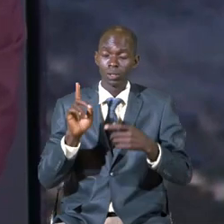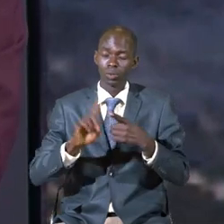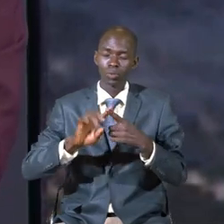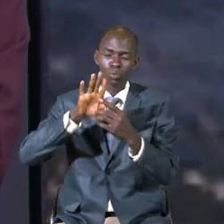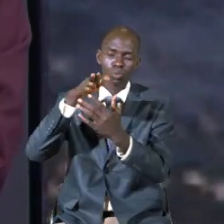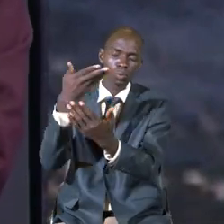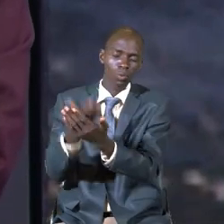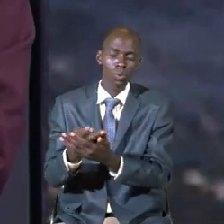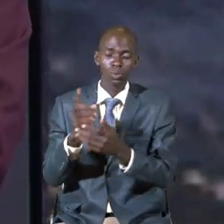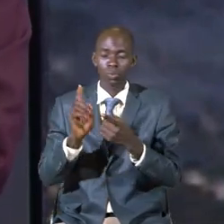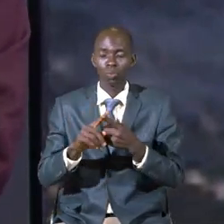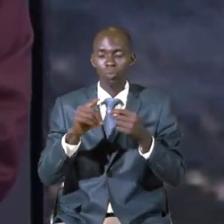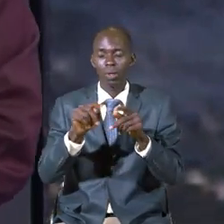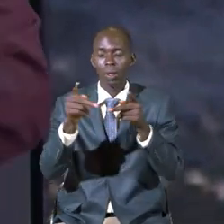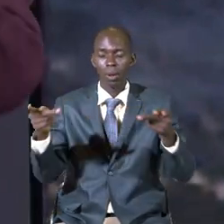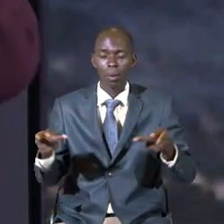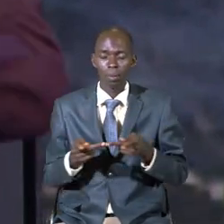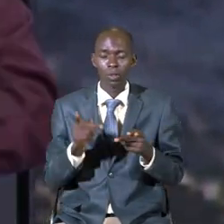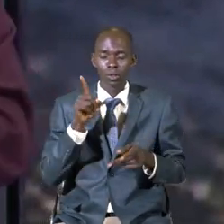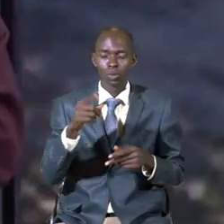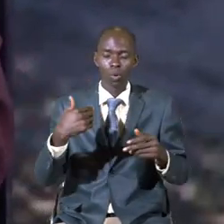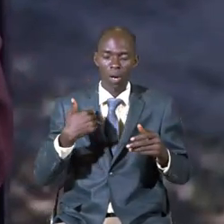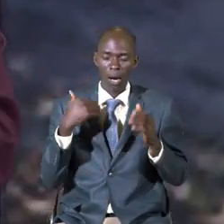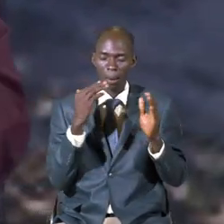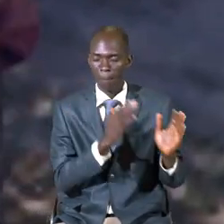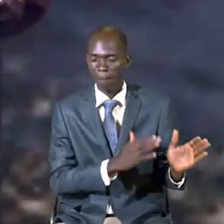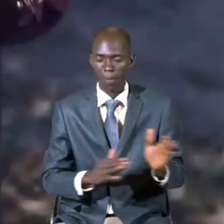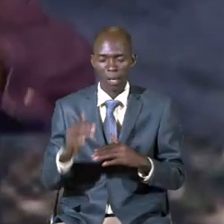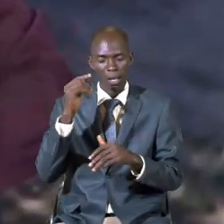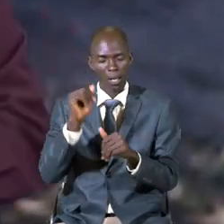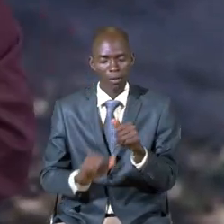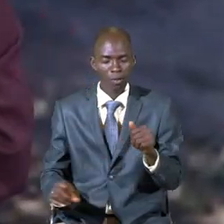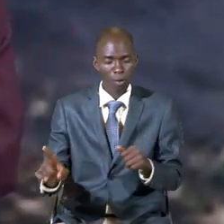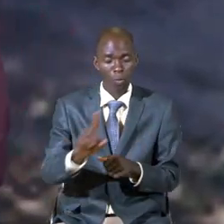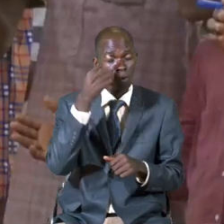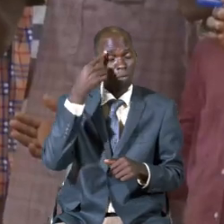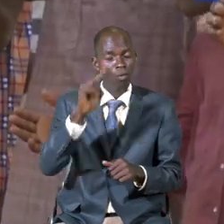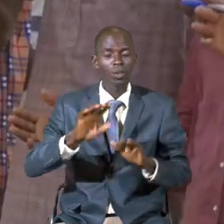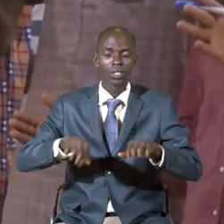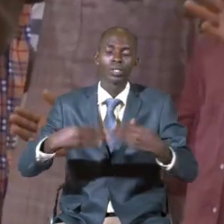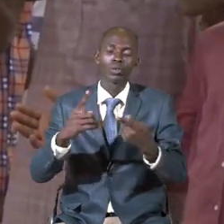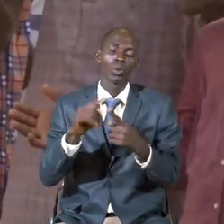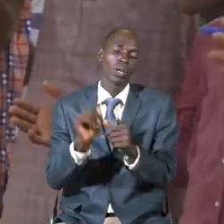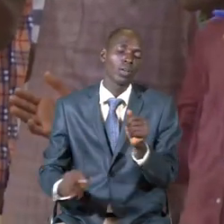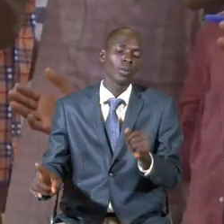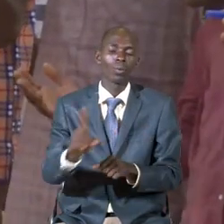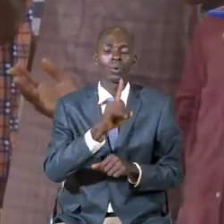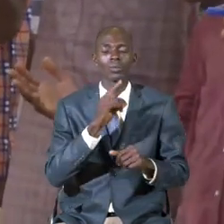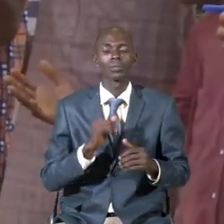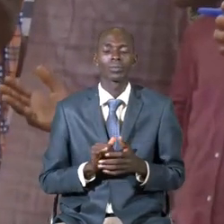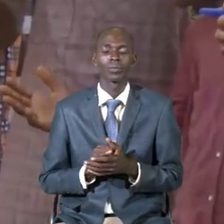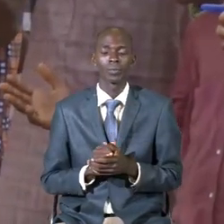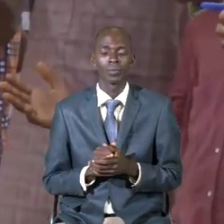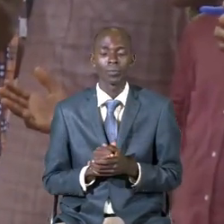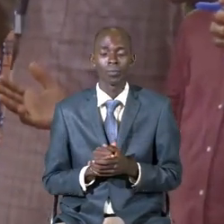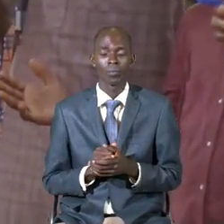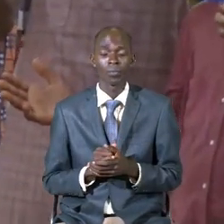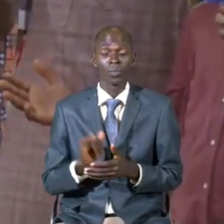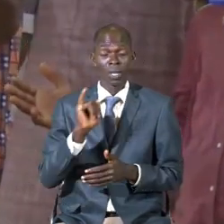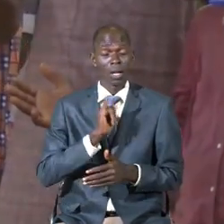place you have destined each one for grants to everyone i